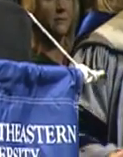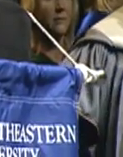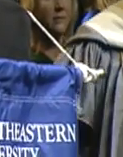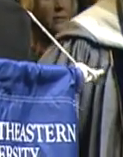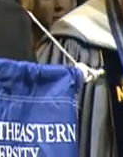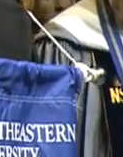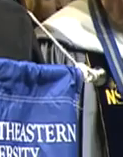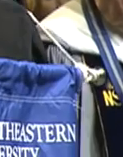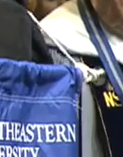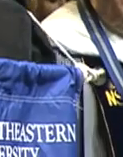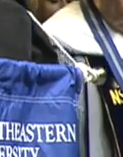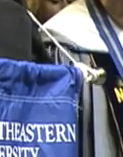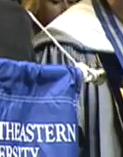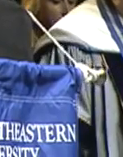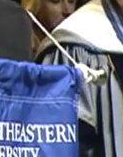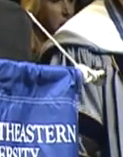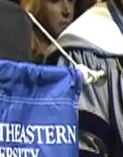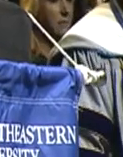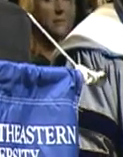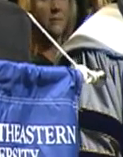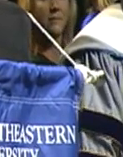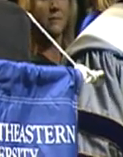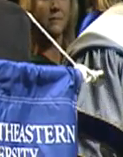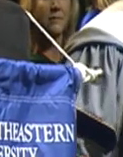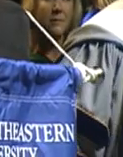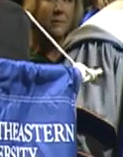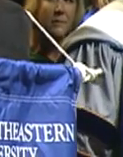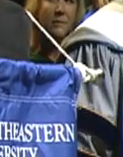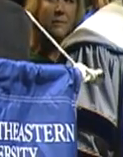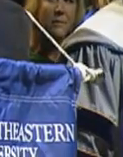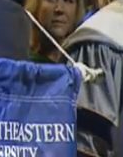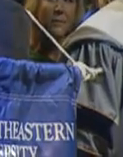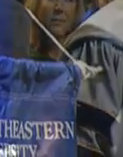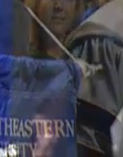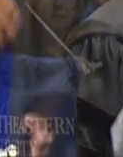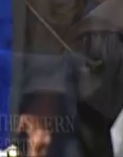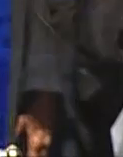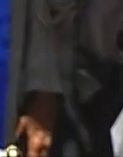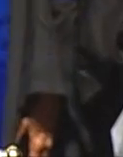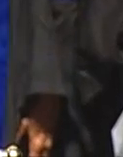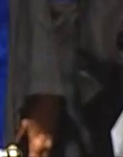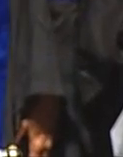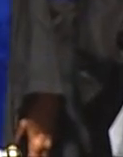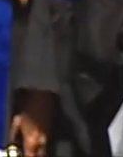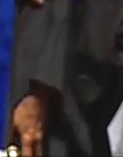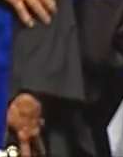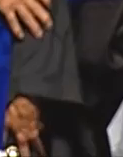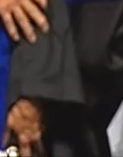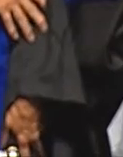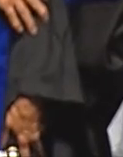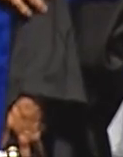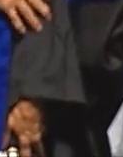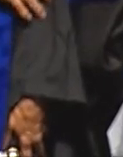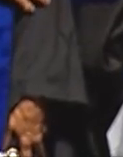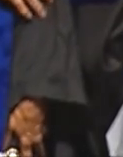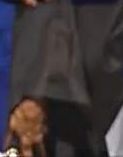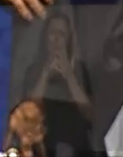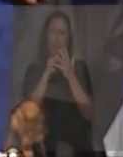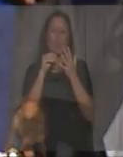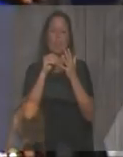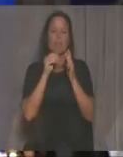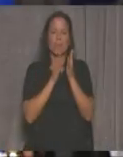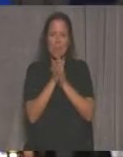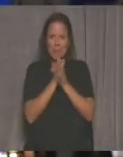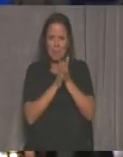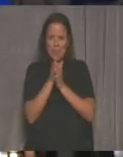joyous celebration for the conferral of degrees upon those whom the university honors for learning and